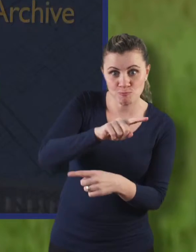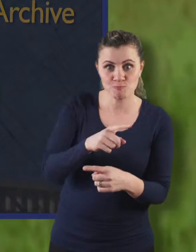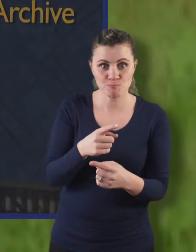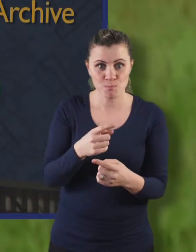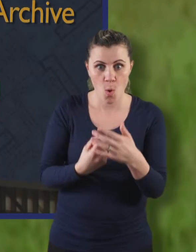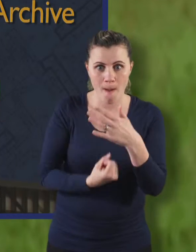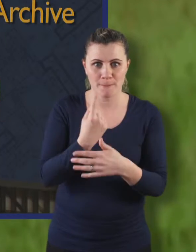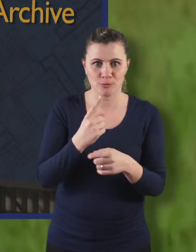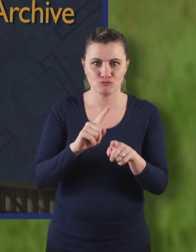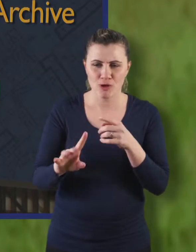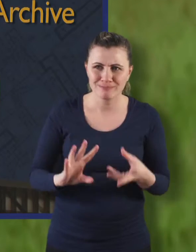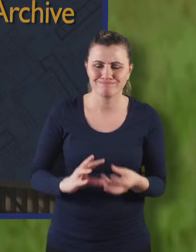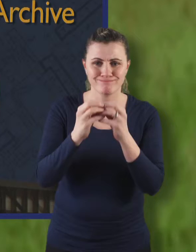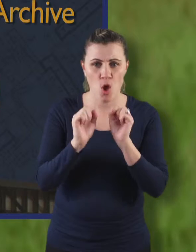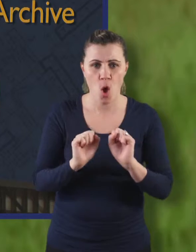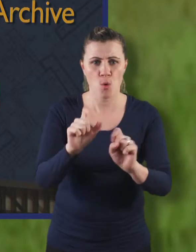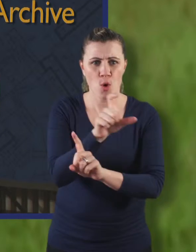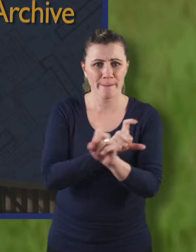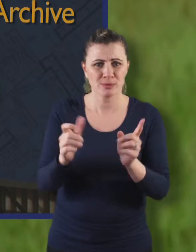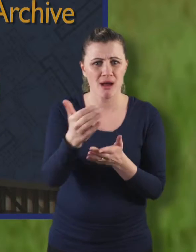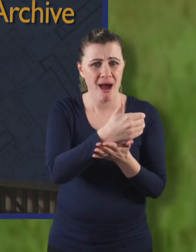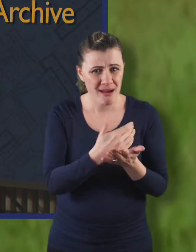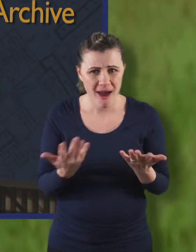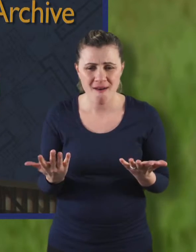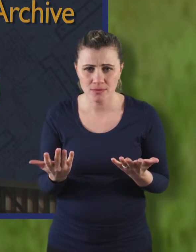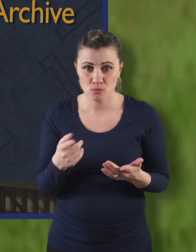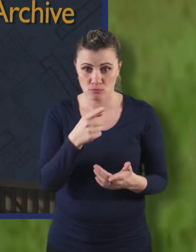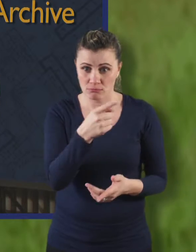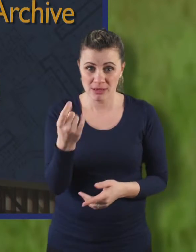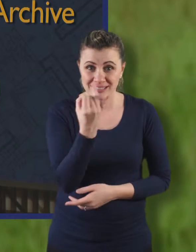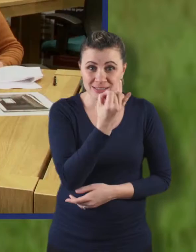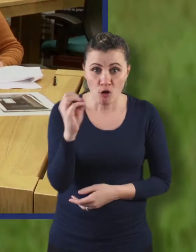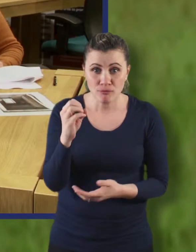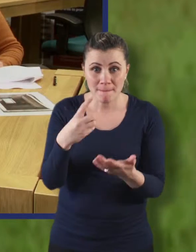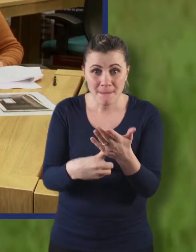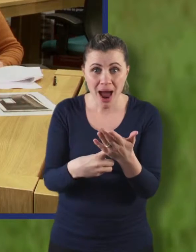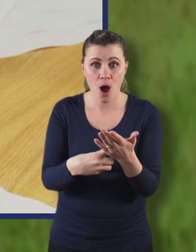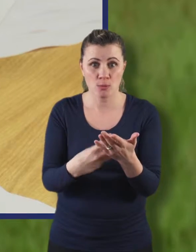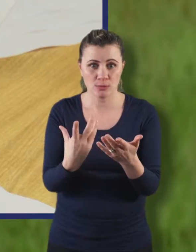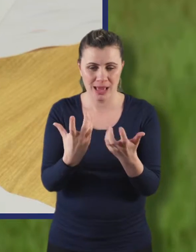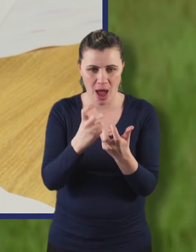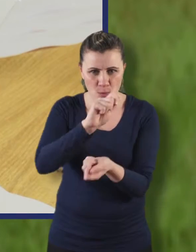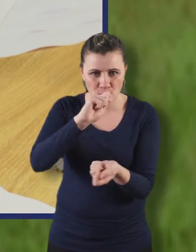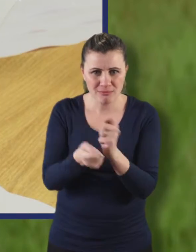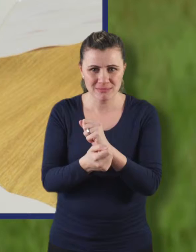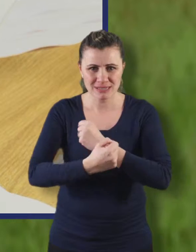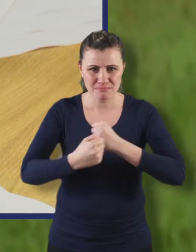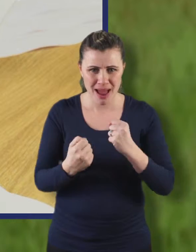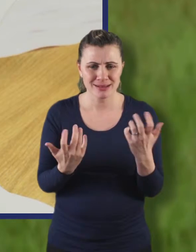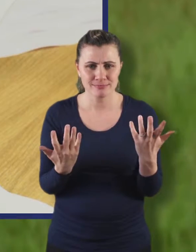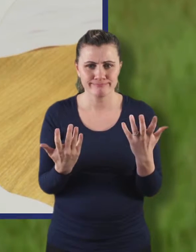So now it's your chance to try and convert your own community archive. You've got £700 to convert this space into an